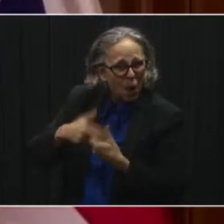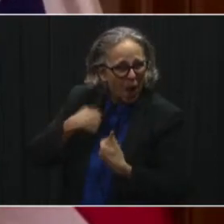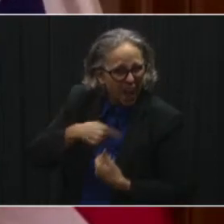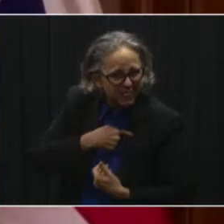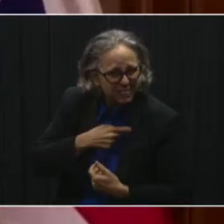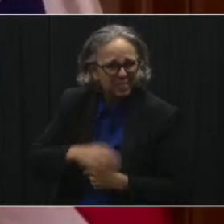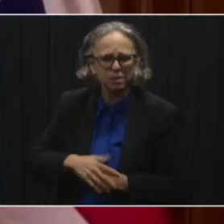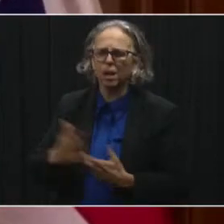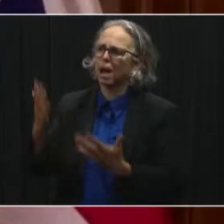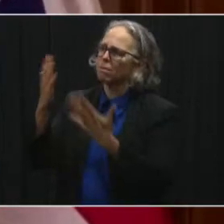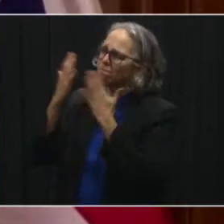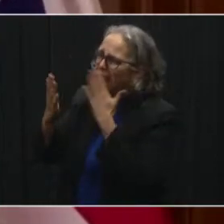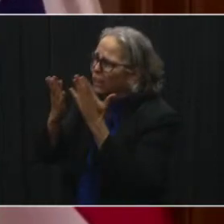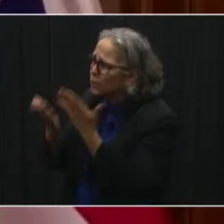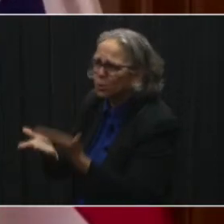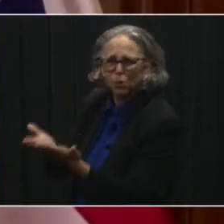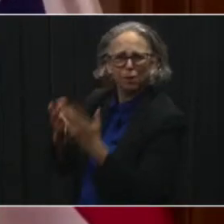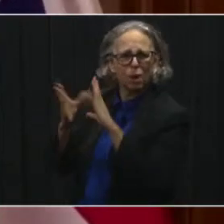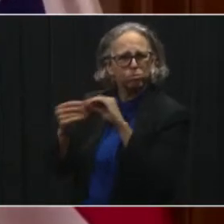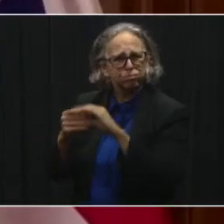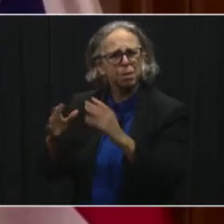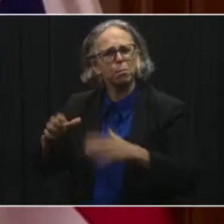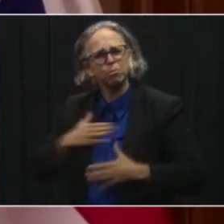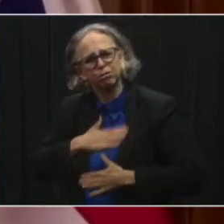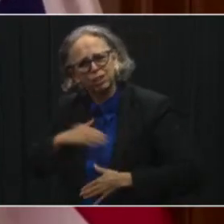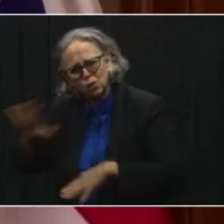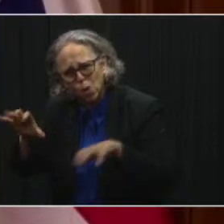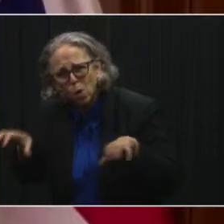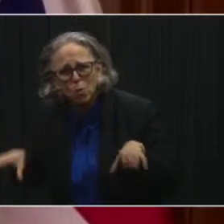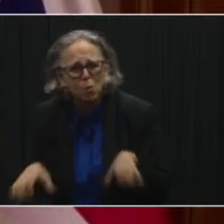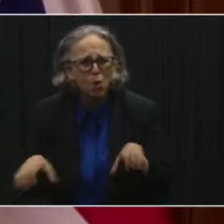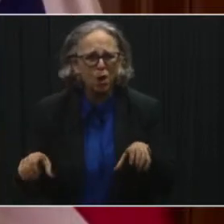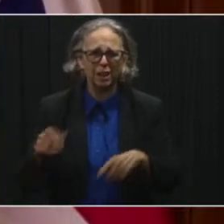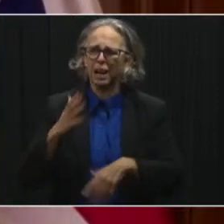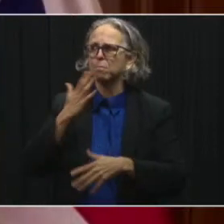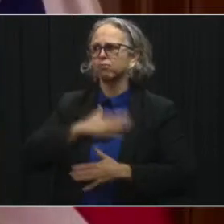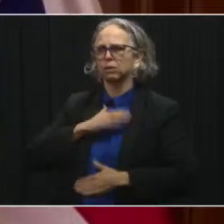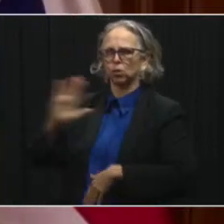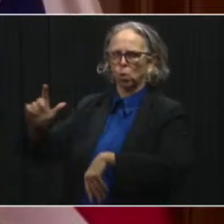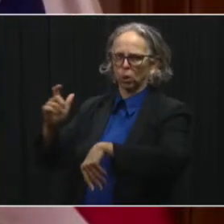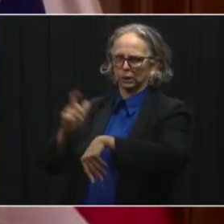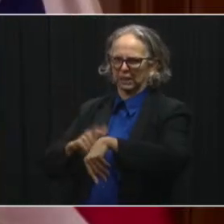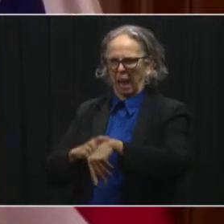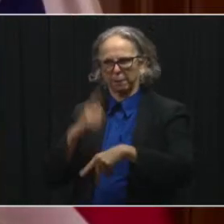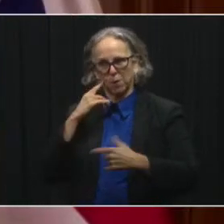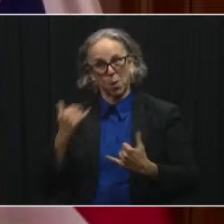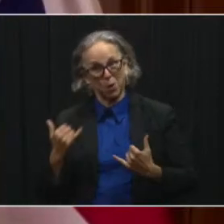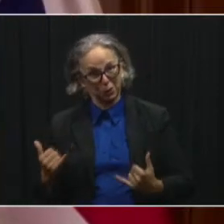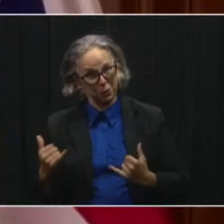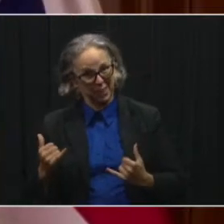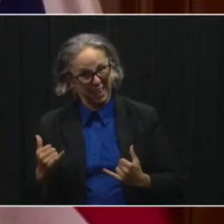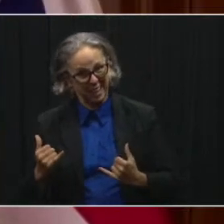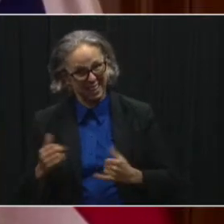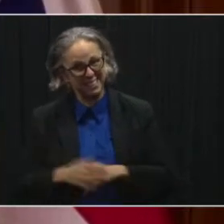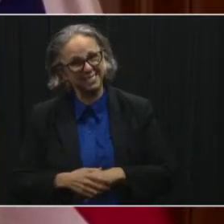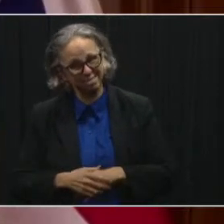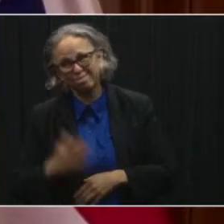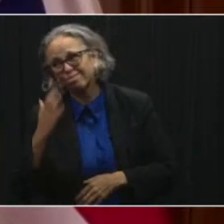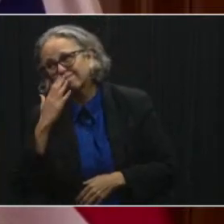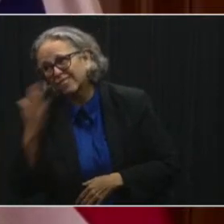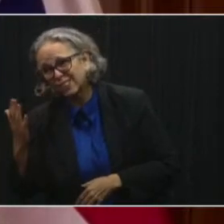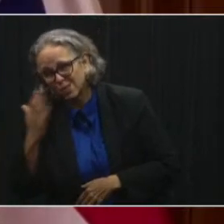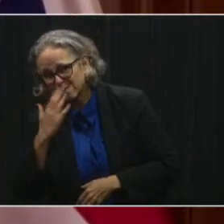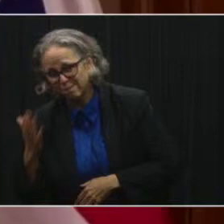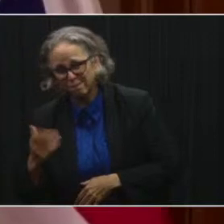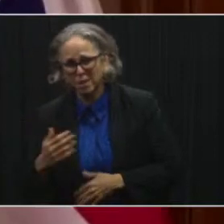you do. Thanks for taking 90 minutes out of your very busy schedule to be with us and to share